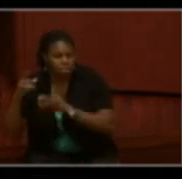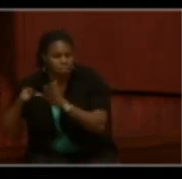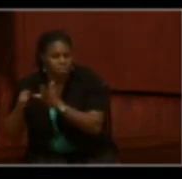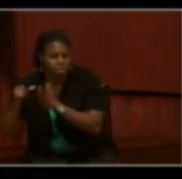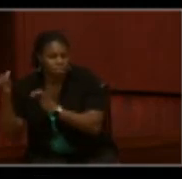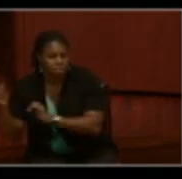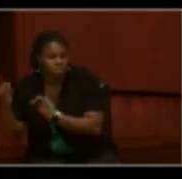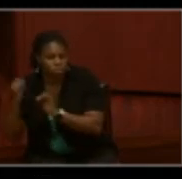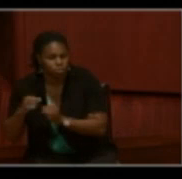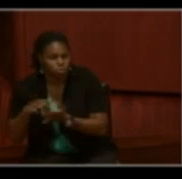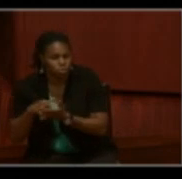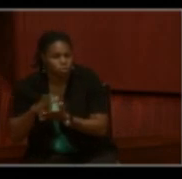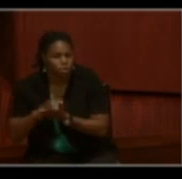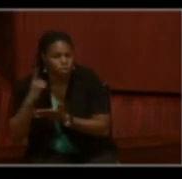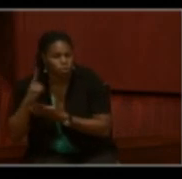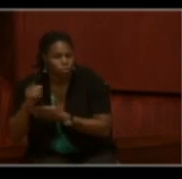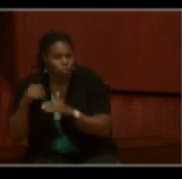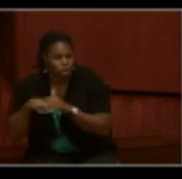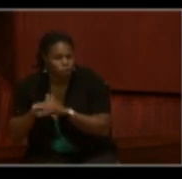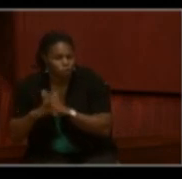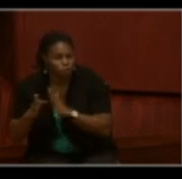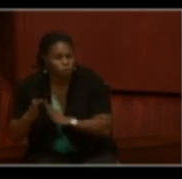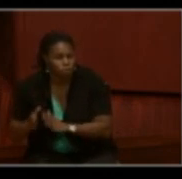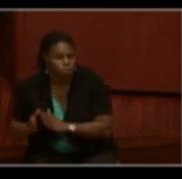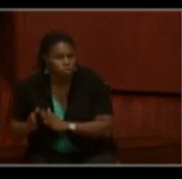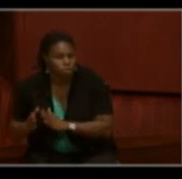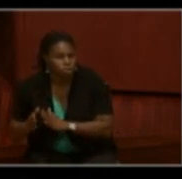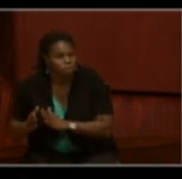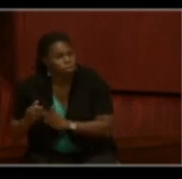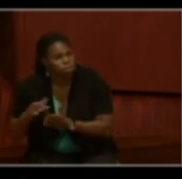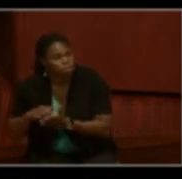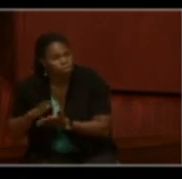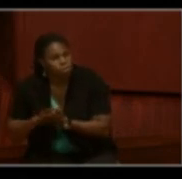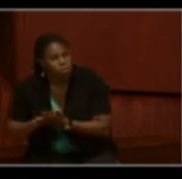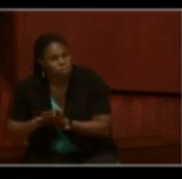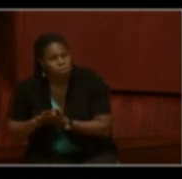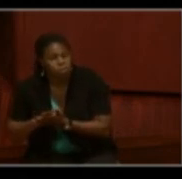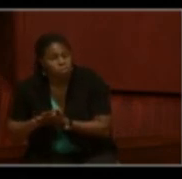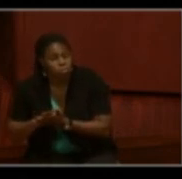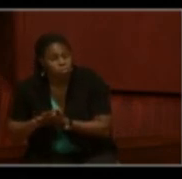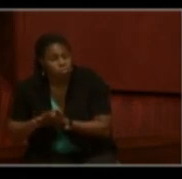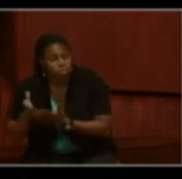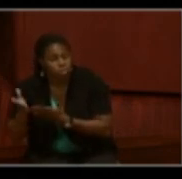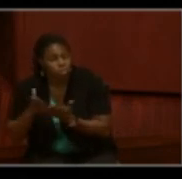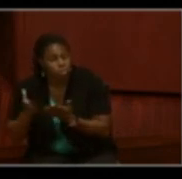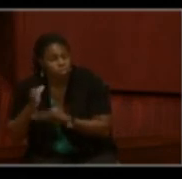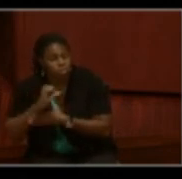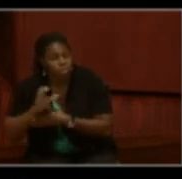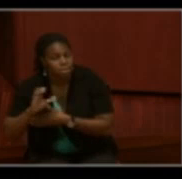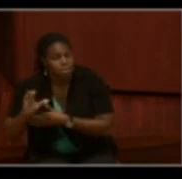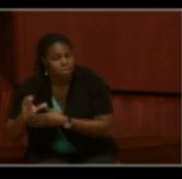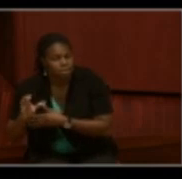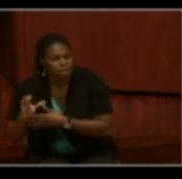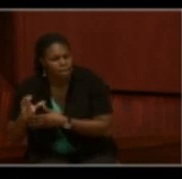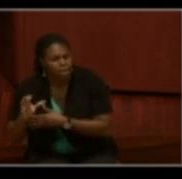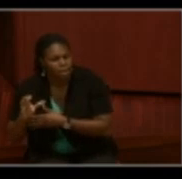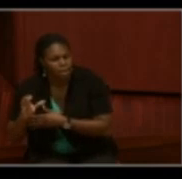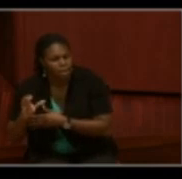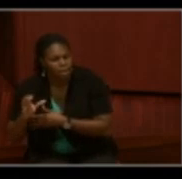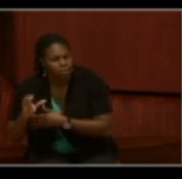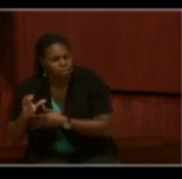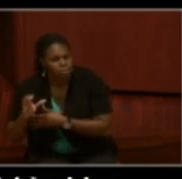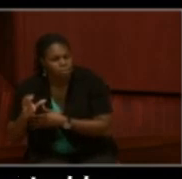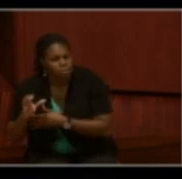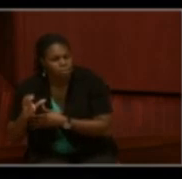from an enrollee's record who served with the CCC. And as you can see, also a